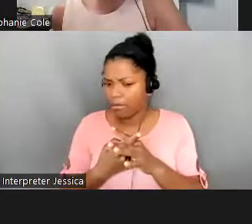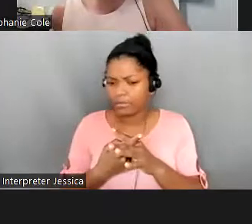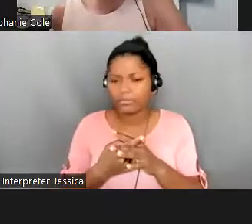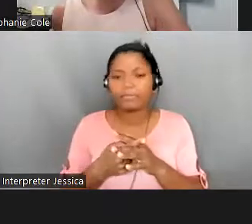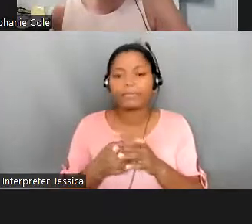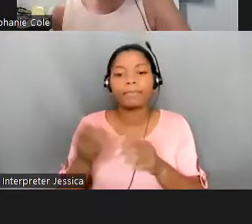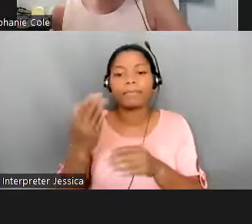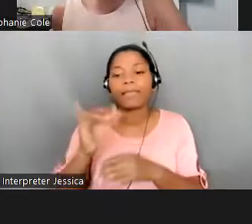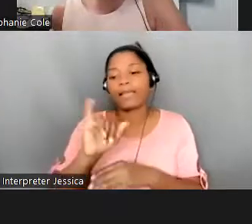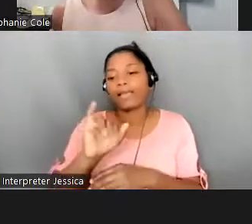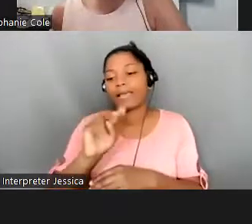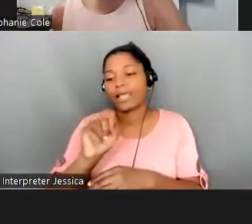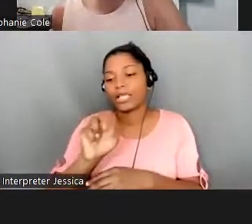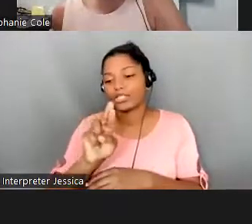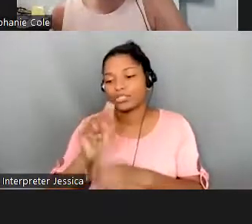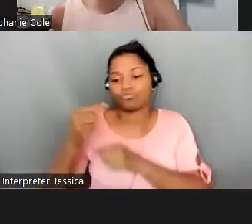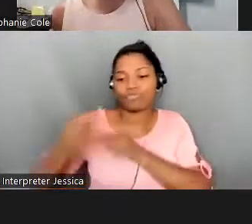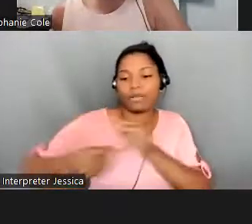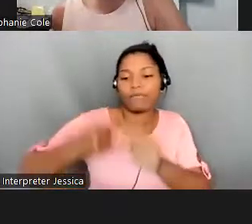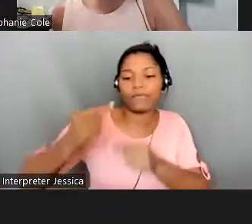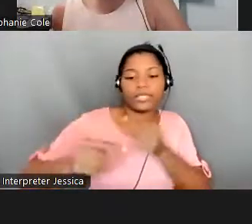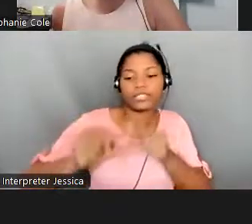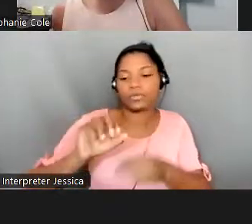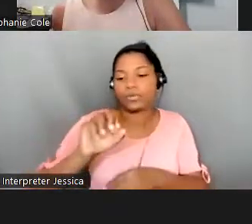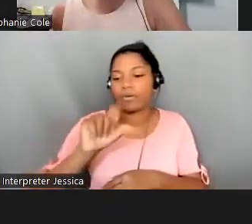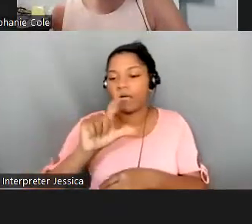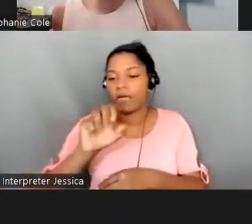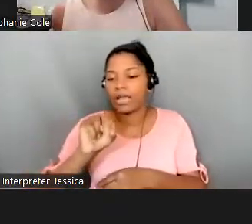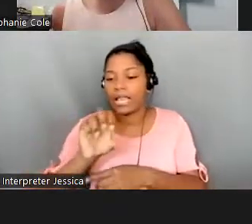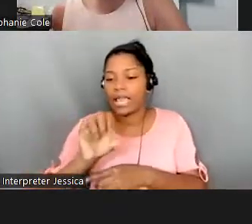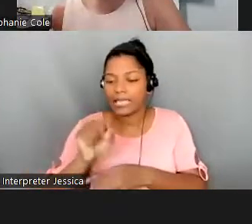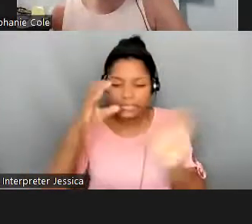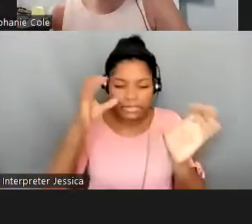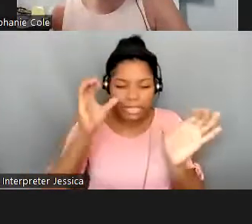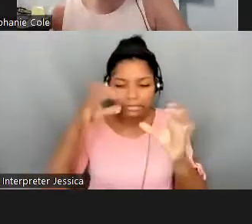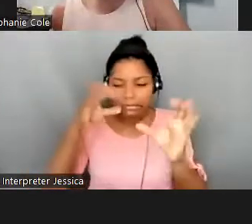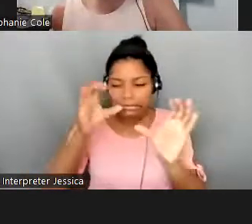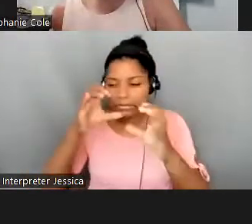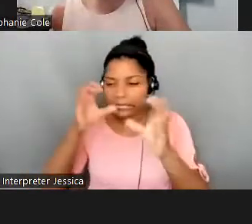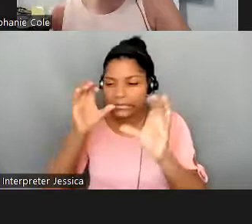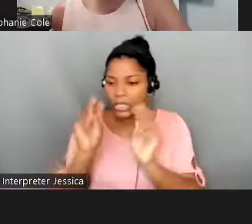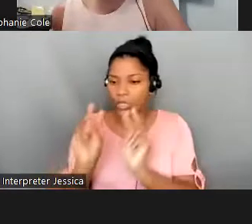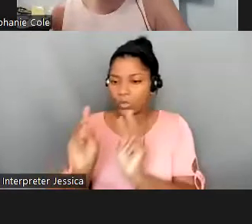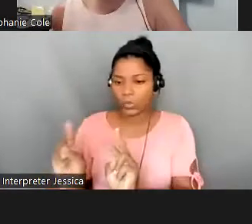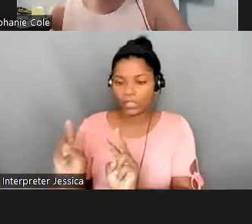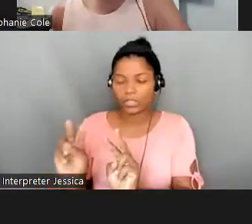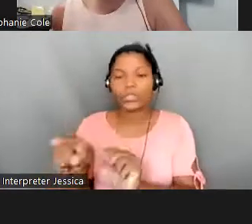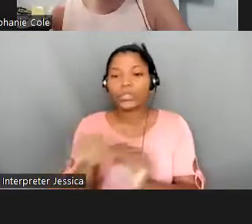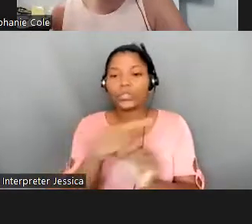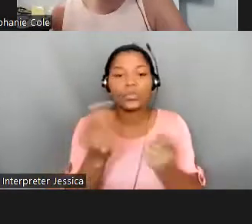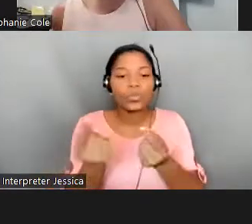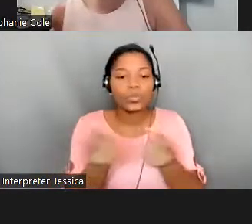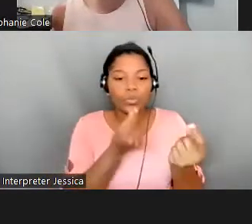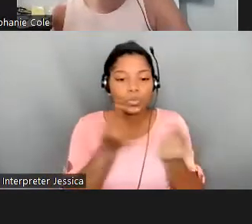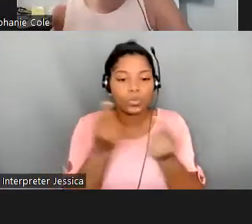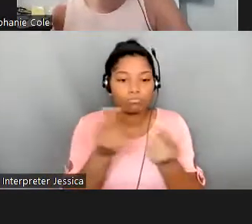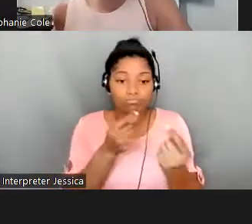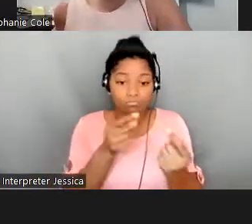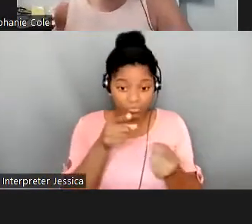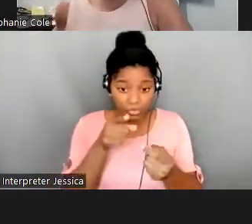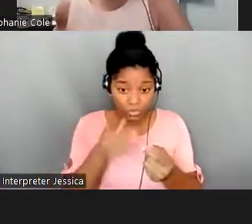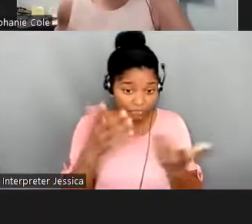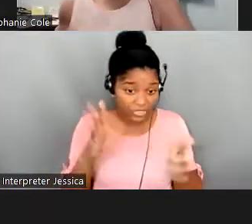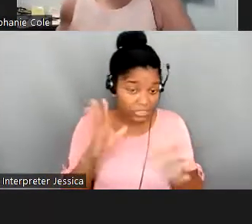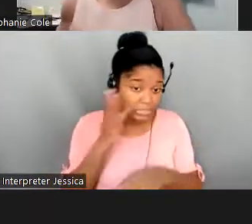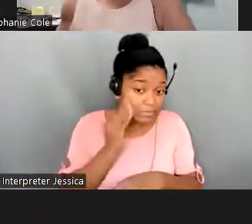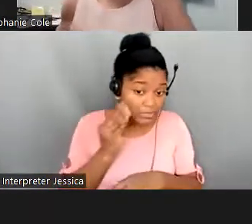intergenerational lens and look at what you're doing that has intergenerational potential. That way you're not starting something totally new, you're